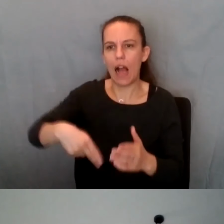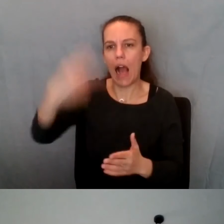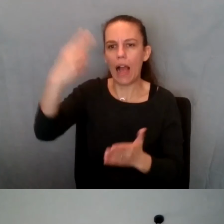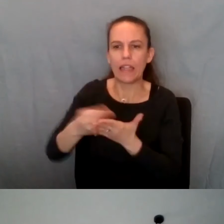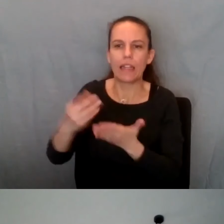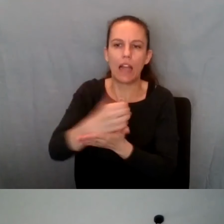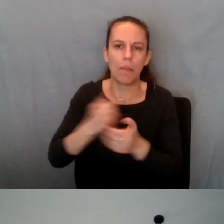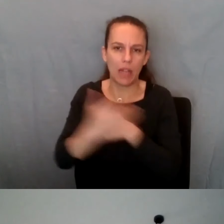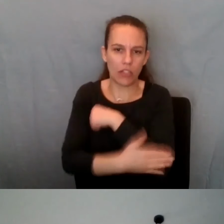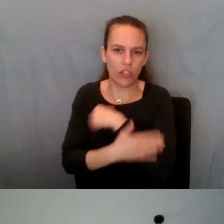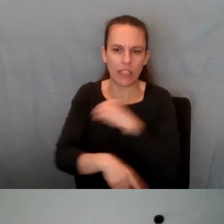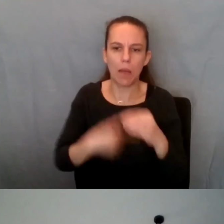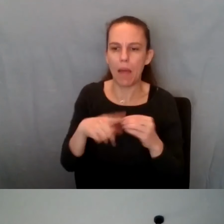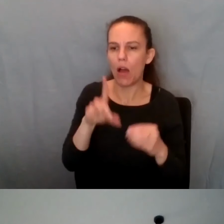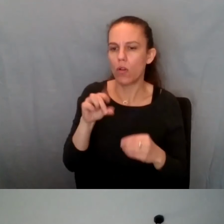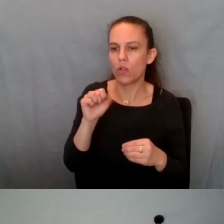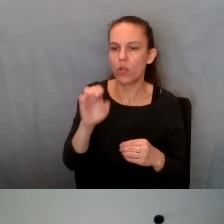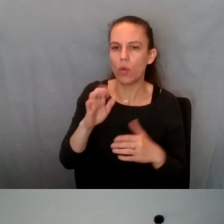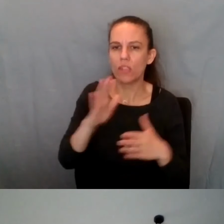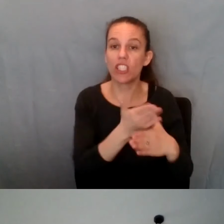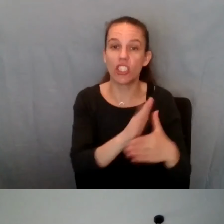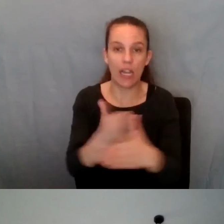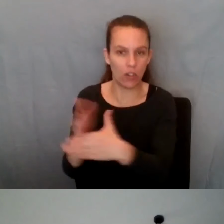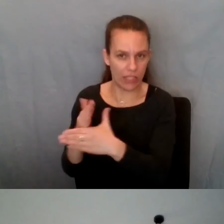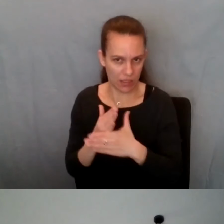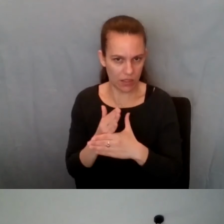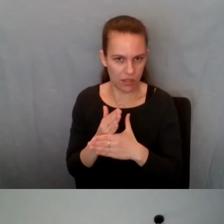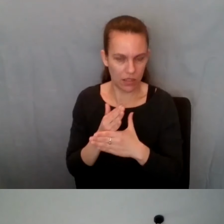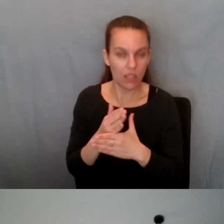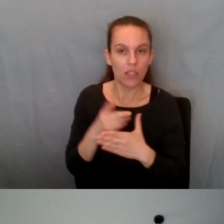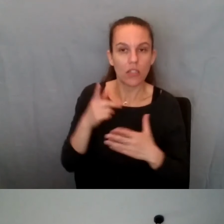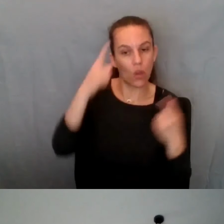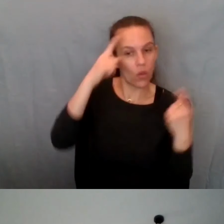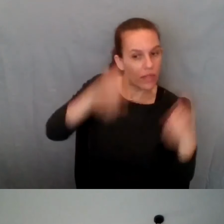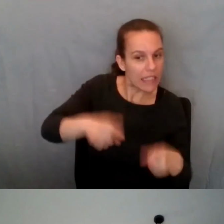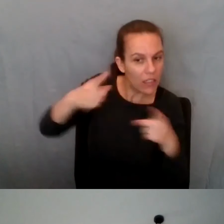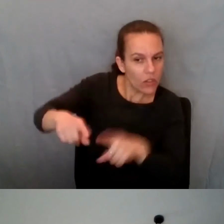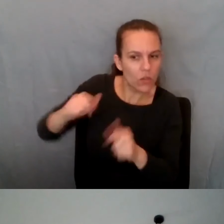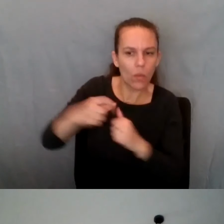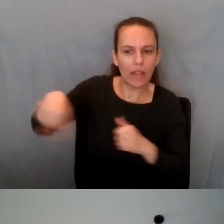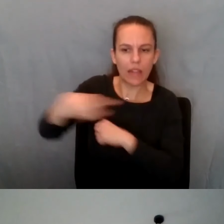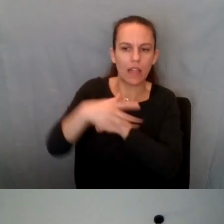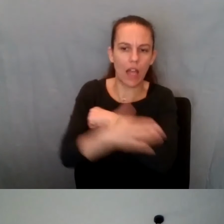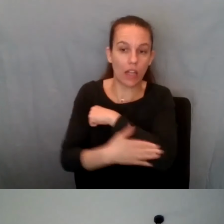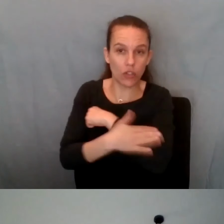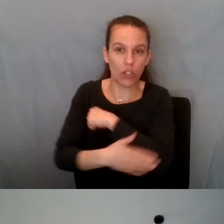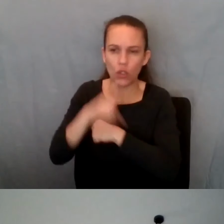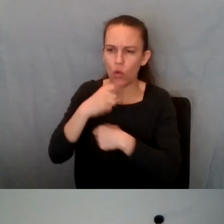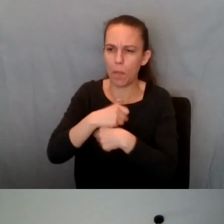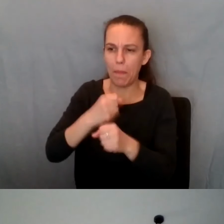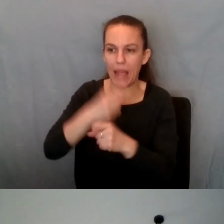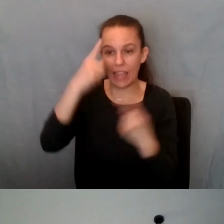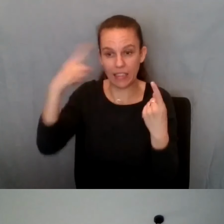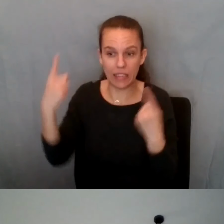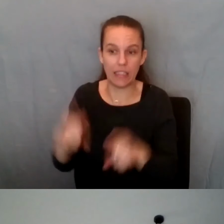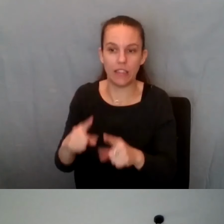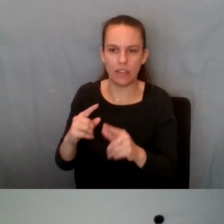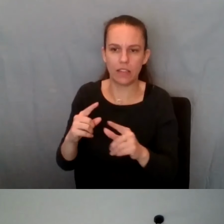dose sharing. So those deals with countries who've made deals way beyond their